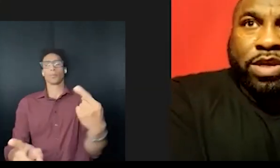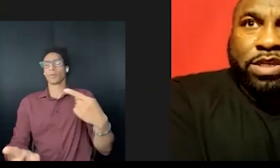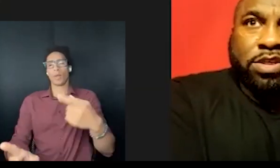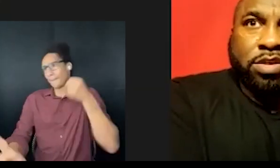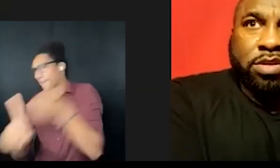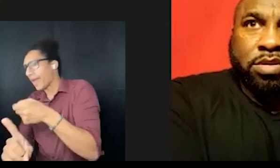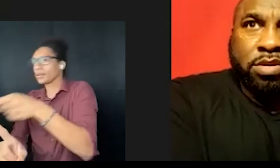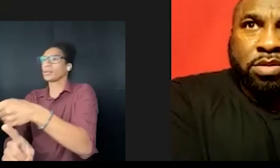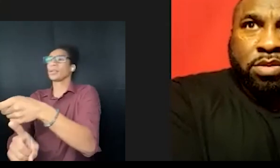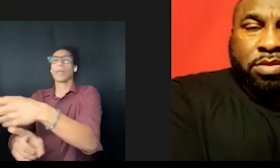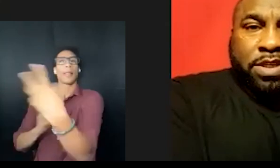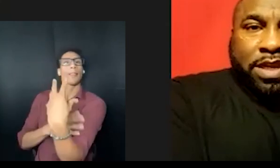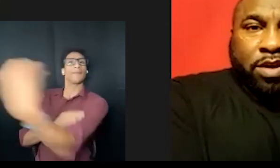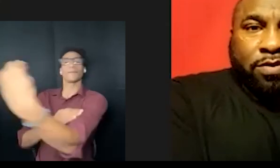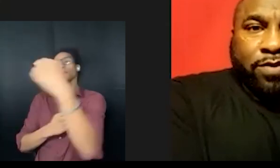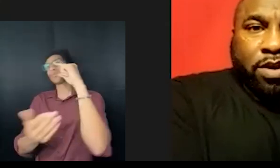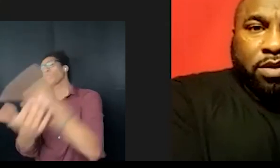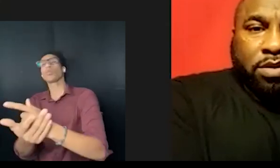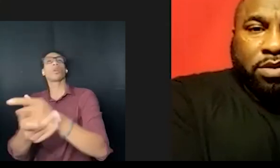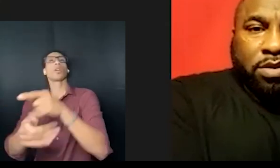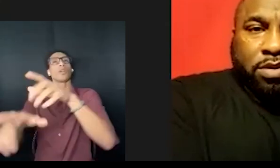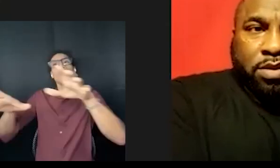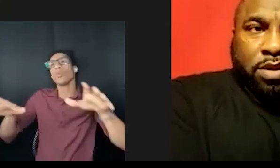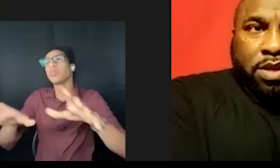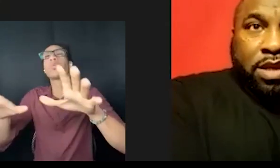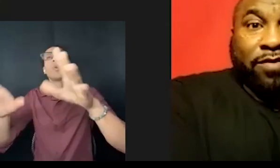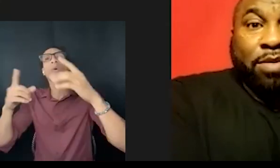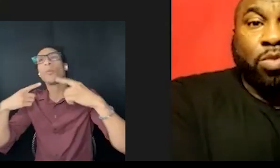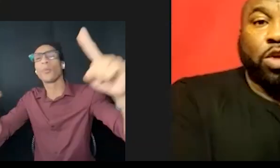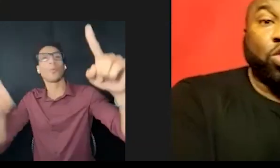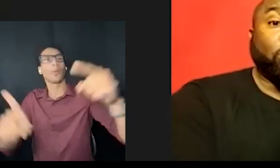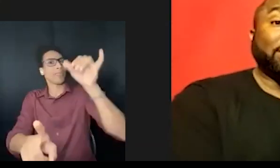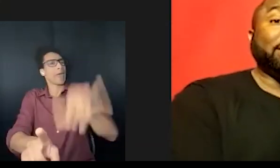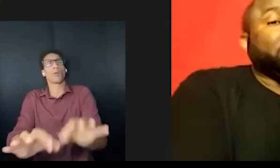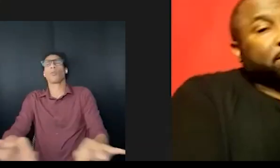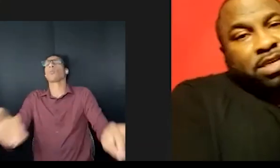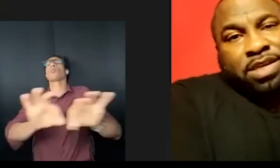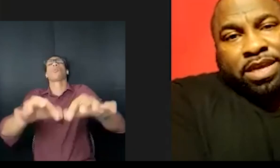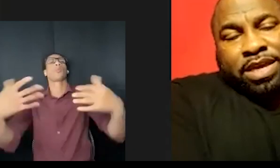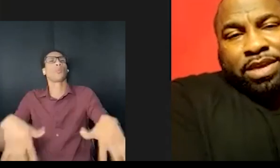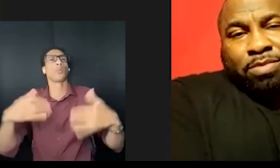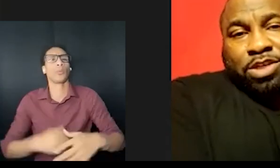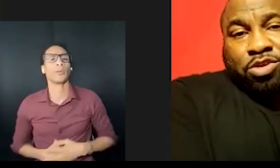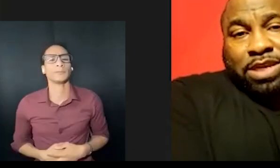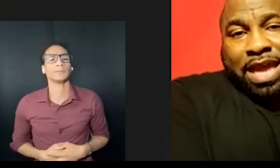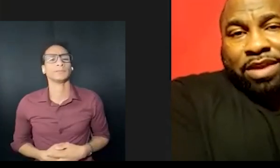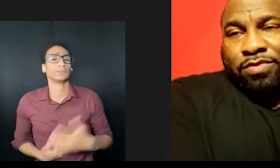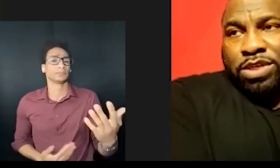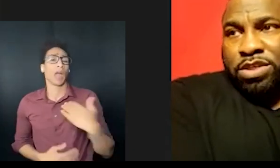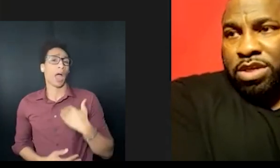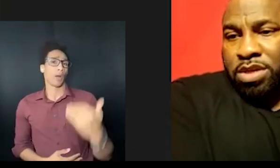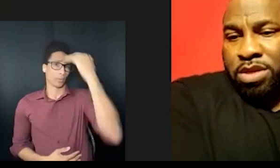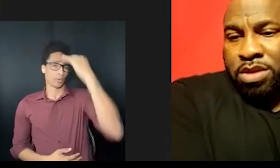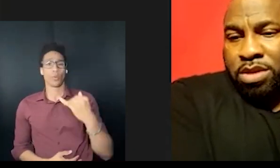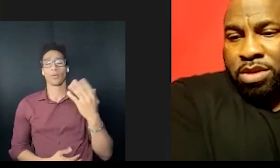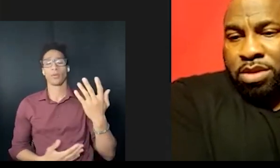a voice. Because I know if I were the one who were deceased, he would make sure that I had a voice.